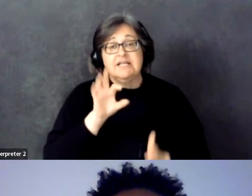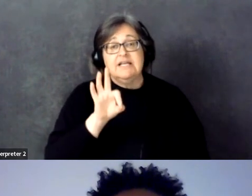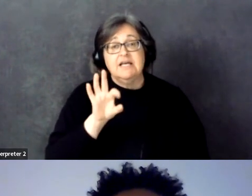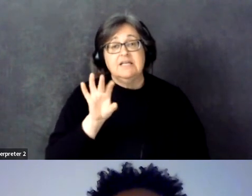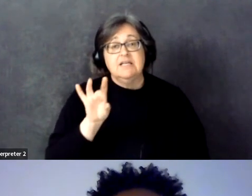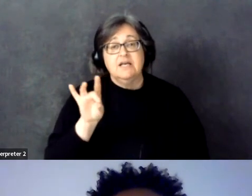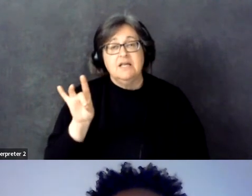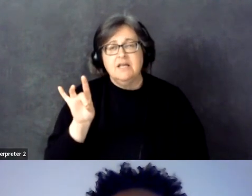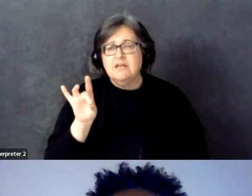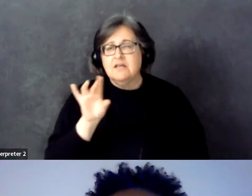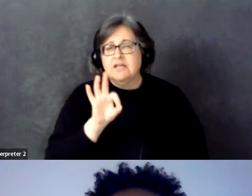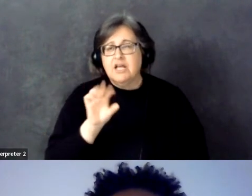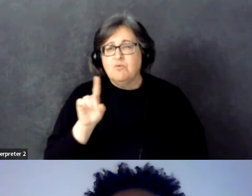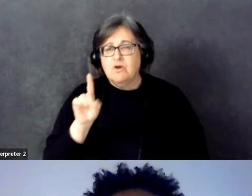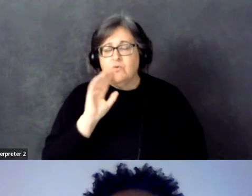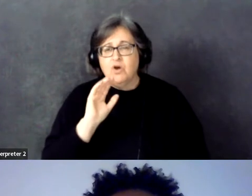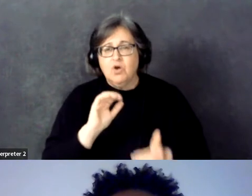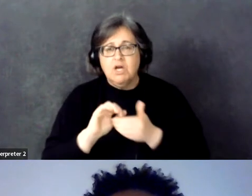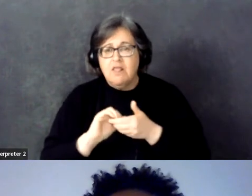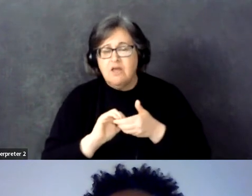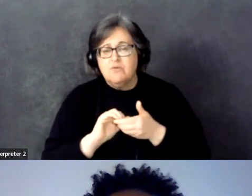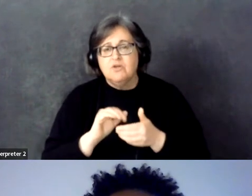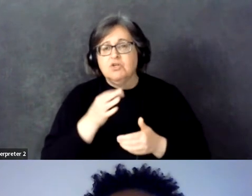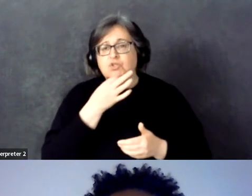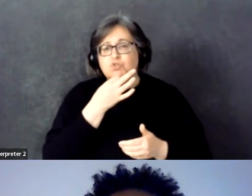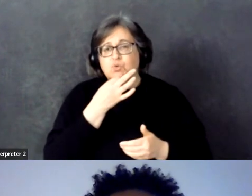actually collaborate. In the near future,